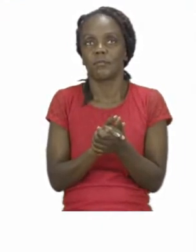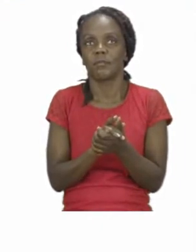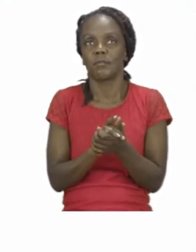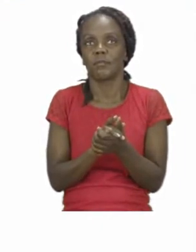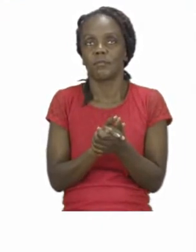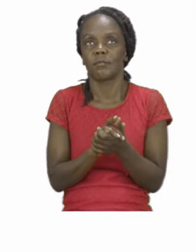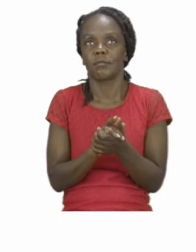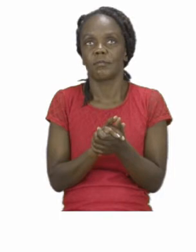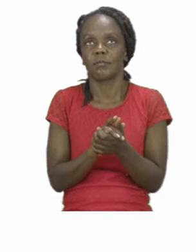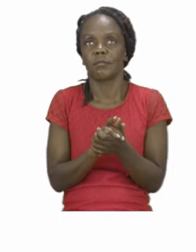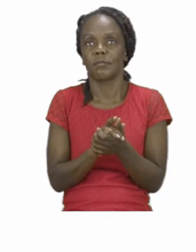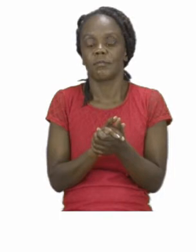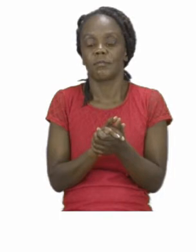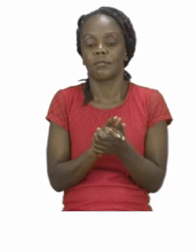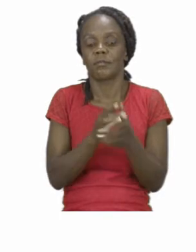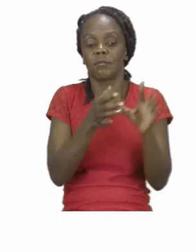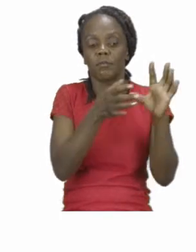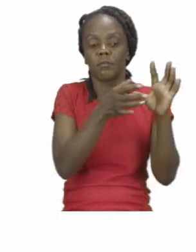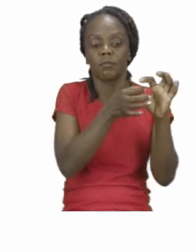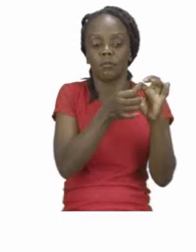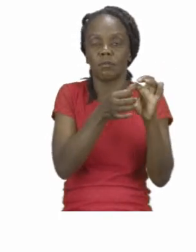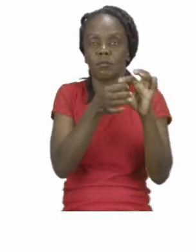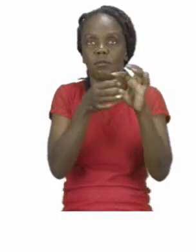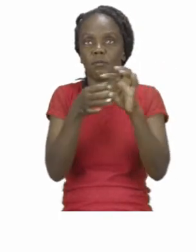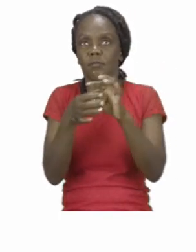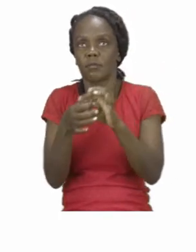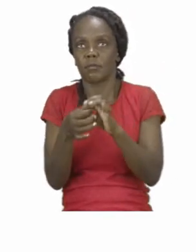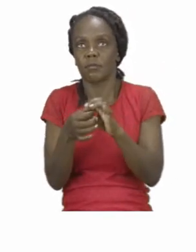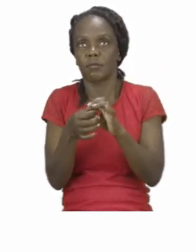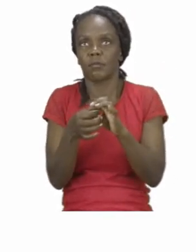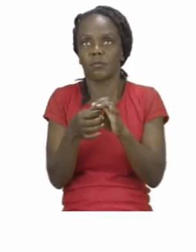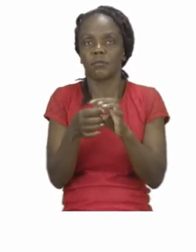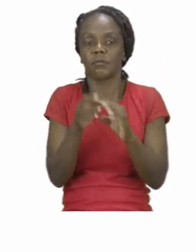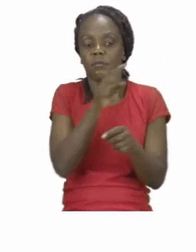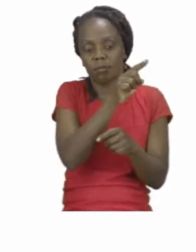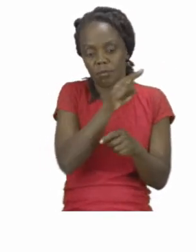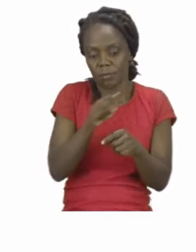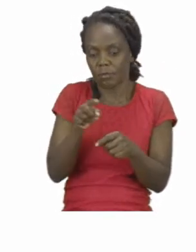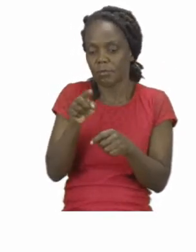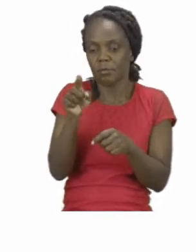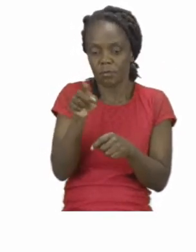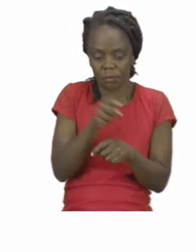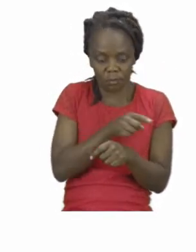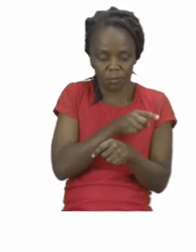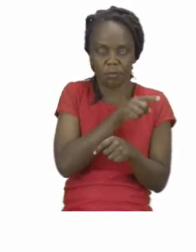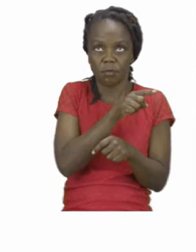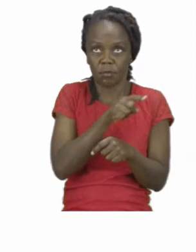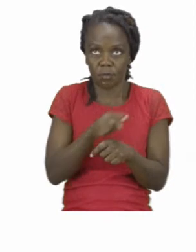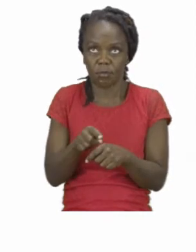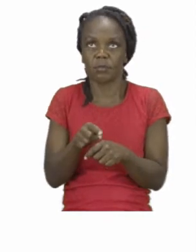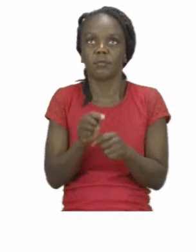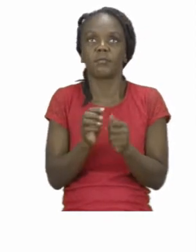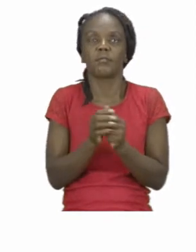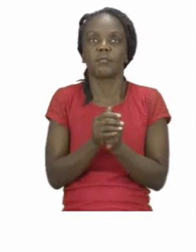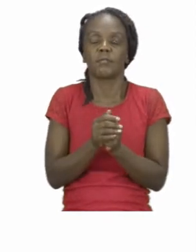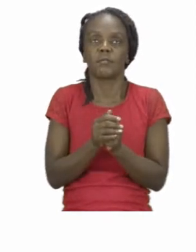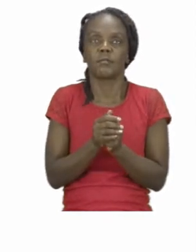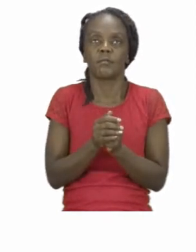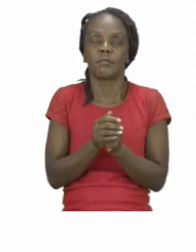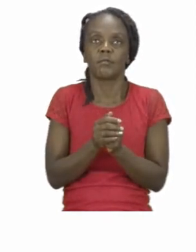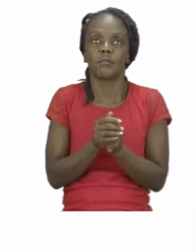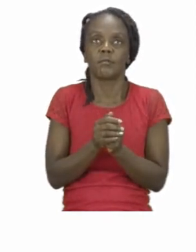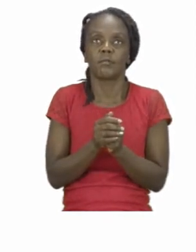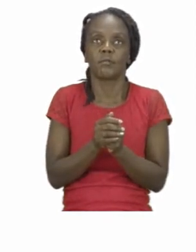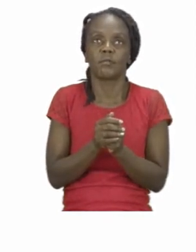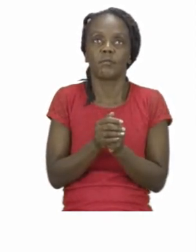be matching. Now, the type of matching we're going to do is we're going to match the family members